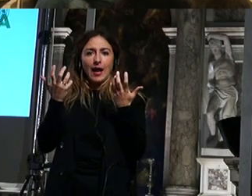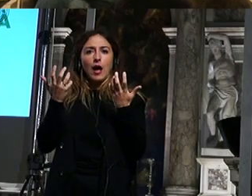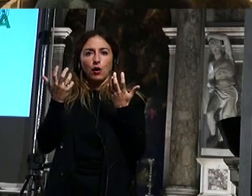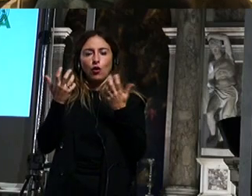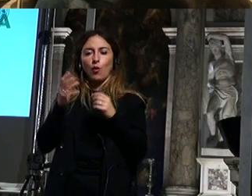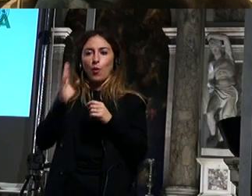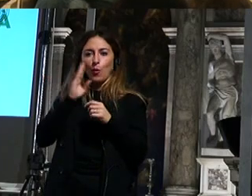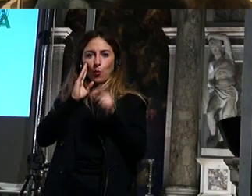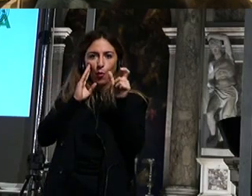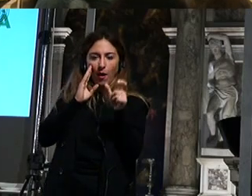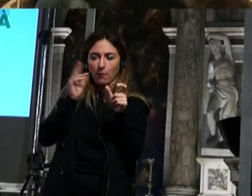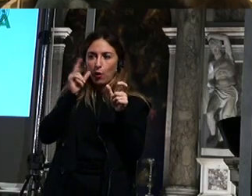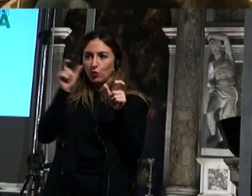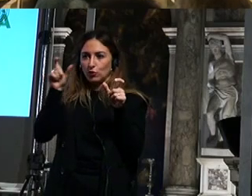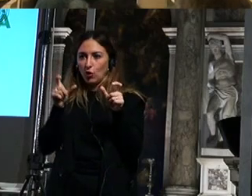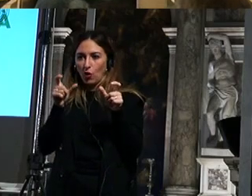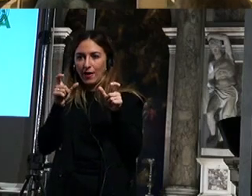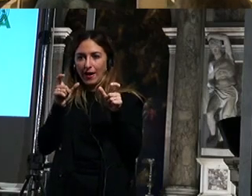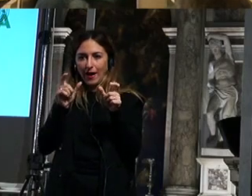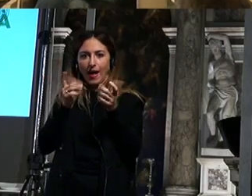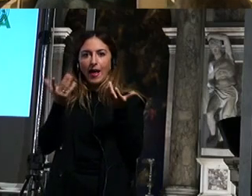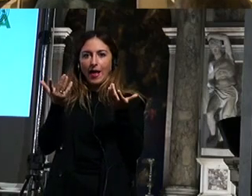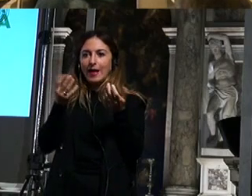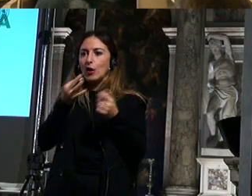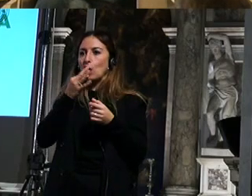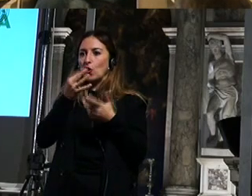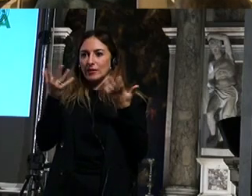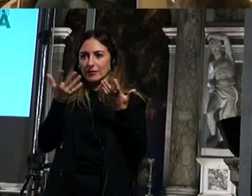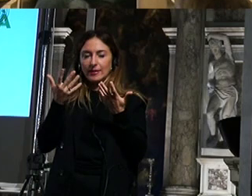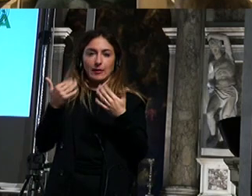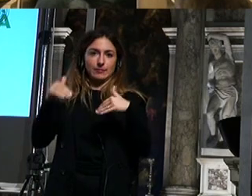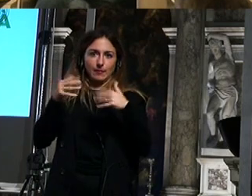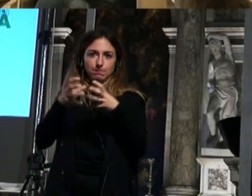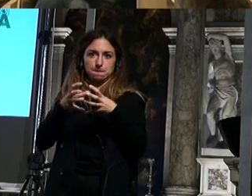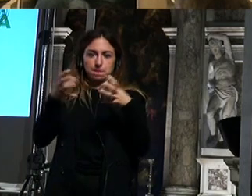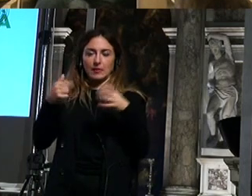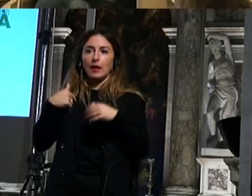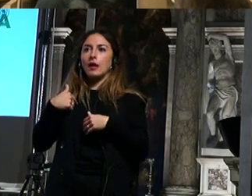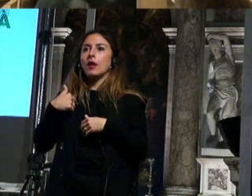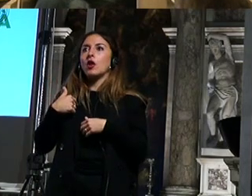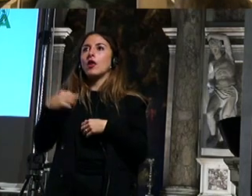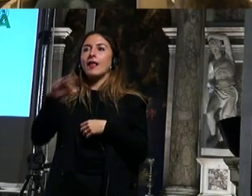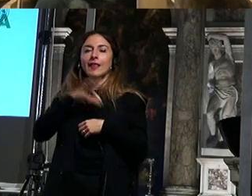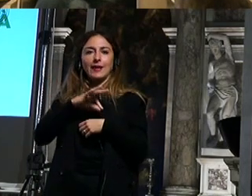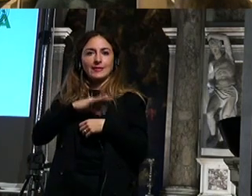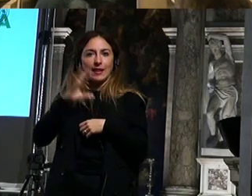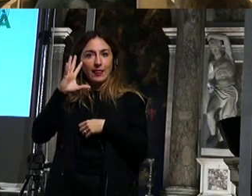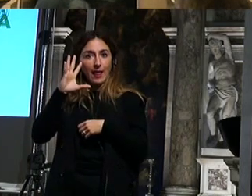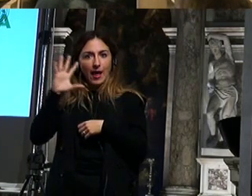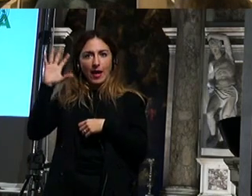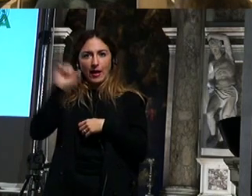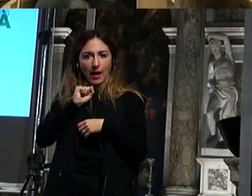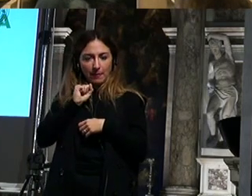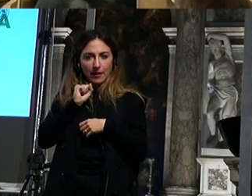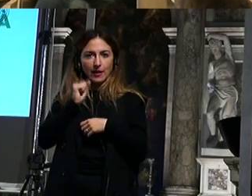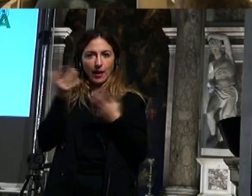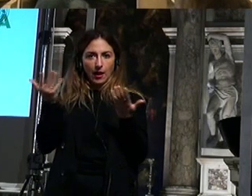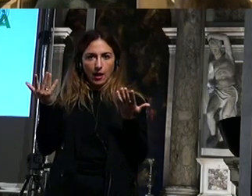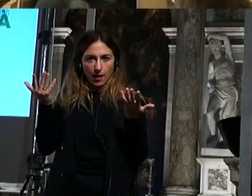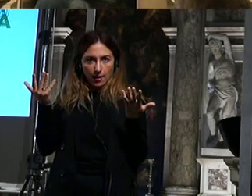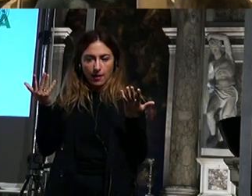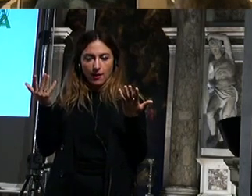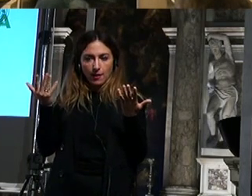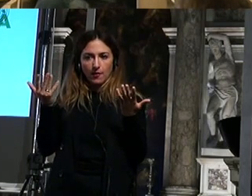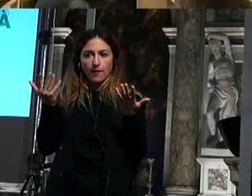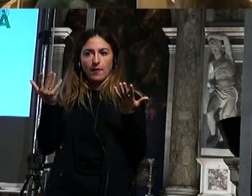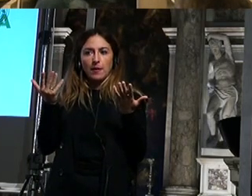many ways I could think about this. So you were telling me before that you sort of did the math and the narrative voices, and you